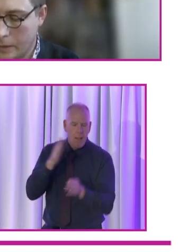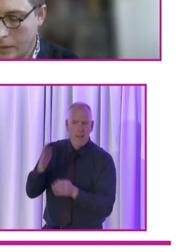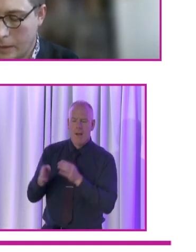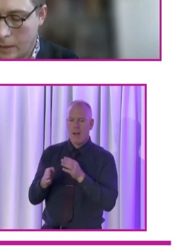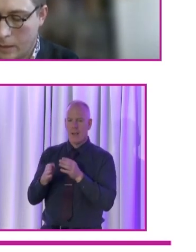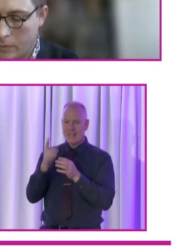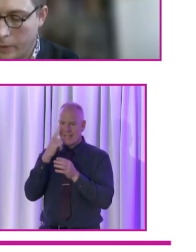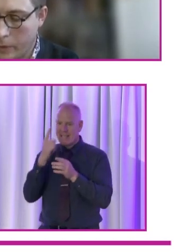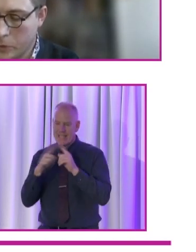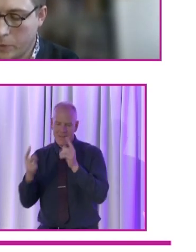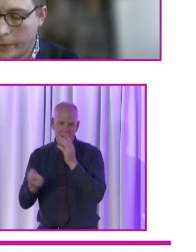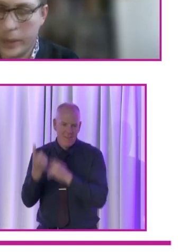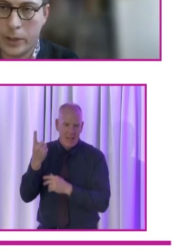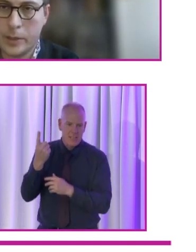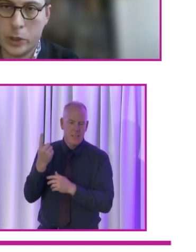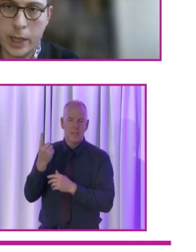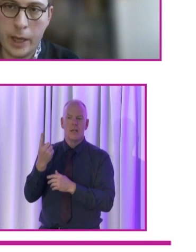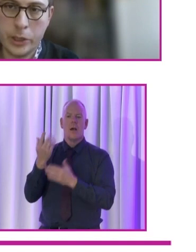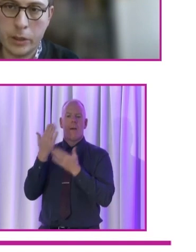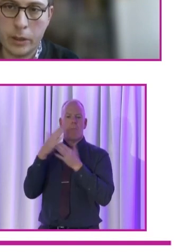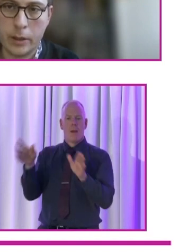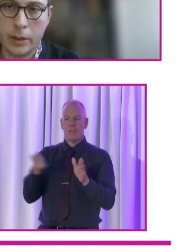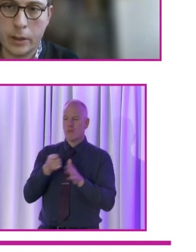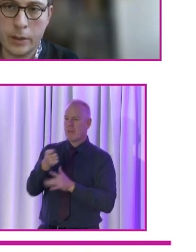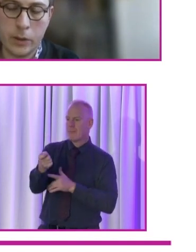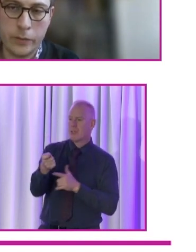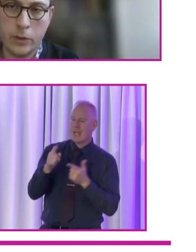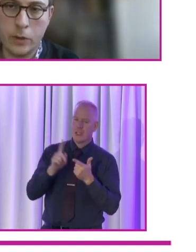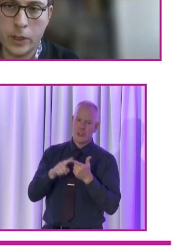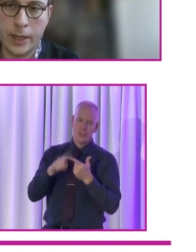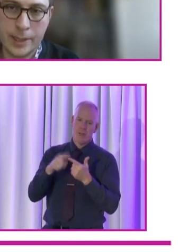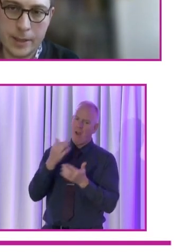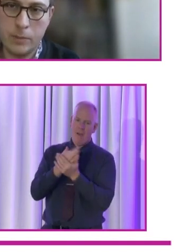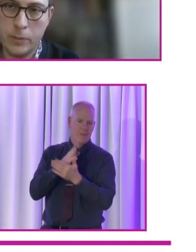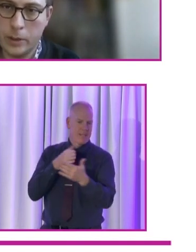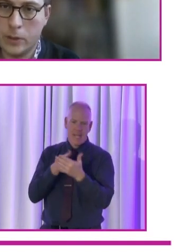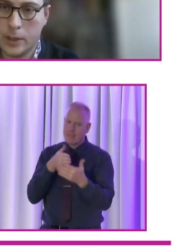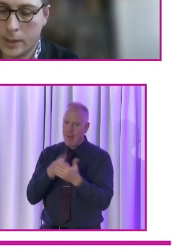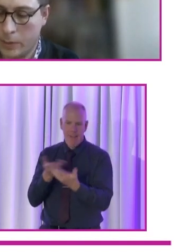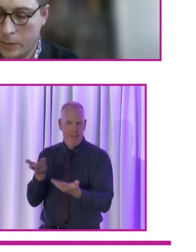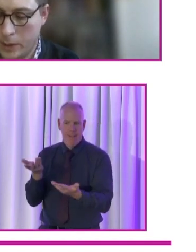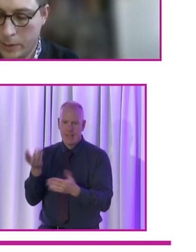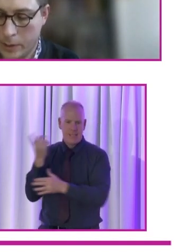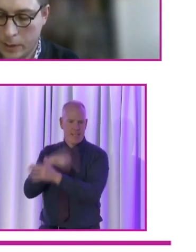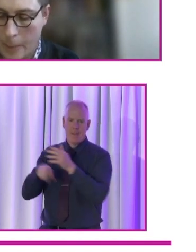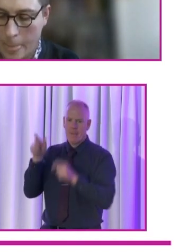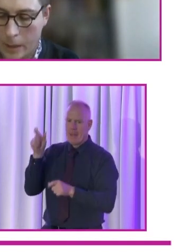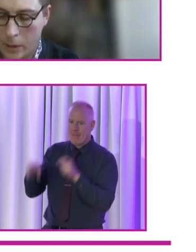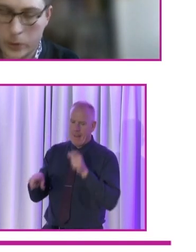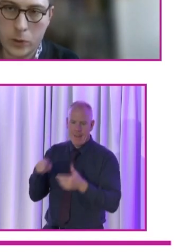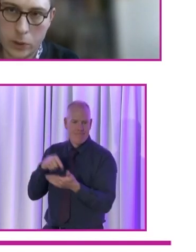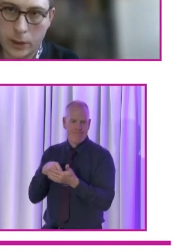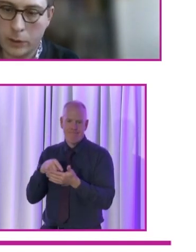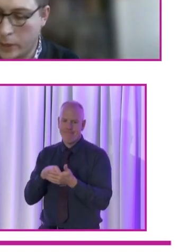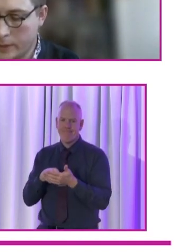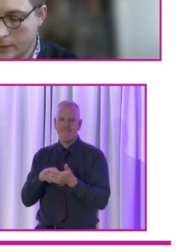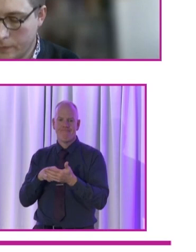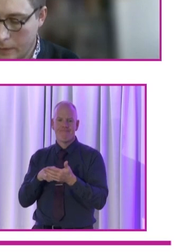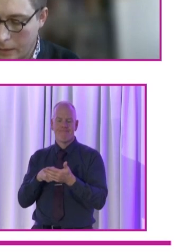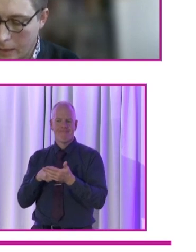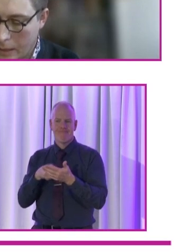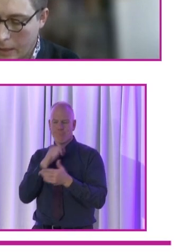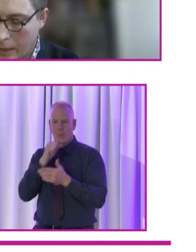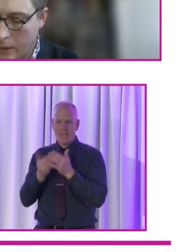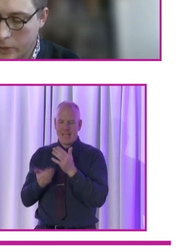events. Because public transportation is often not accessible to disabled people, also not in